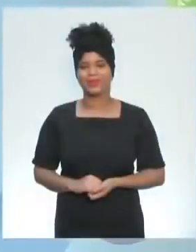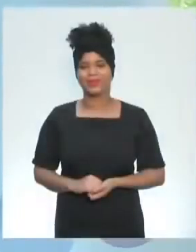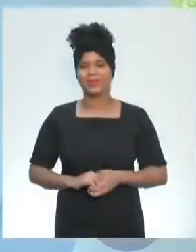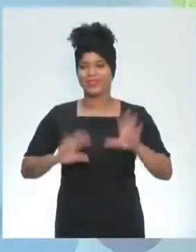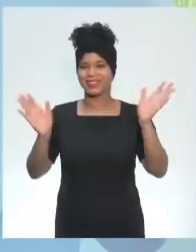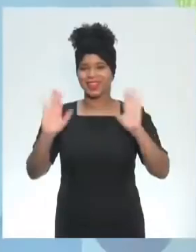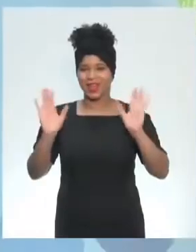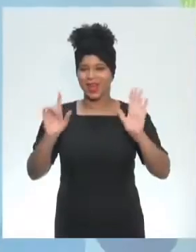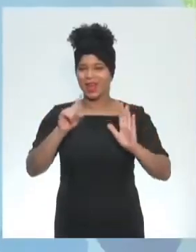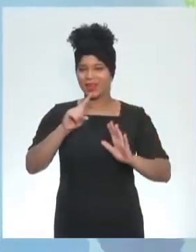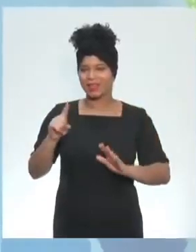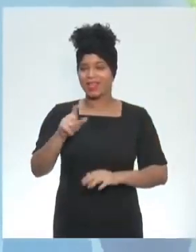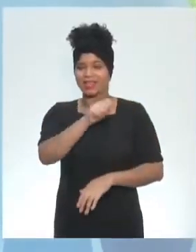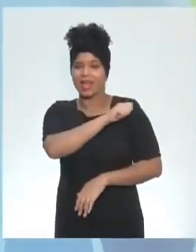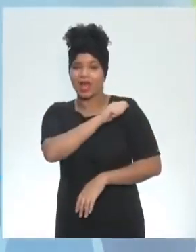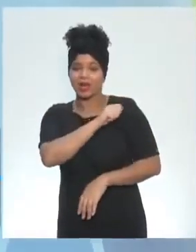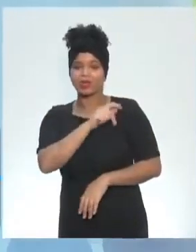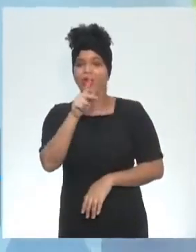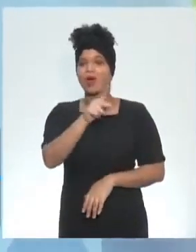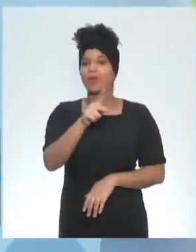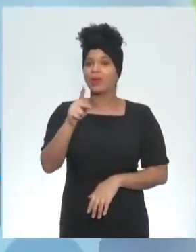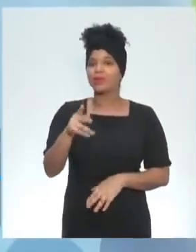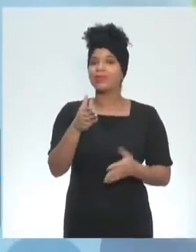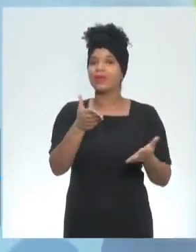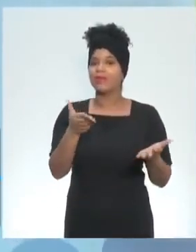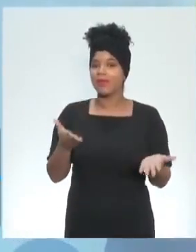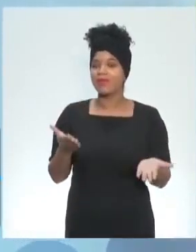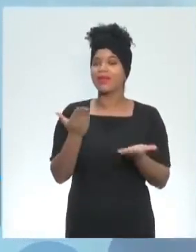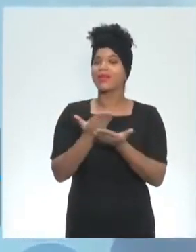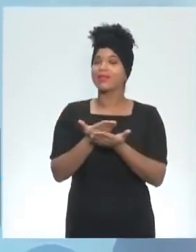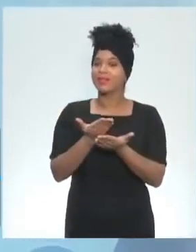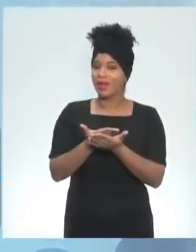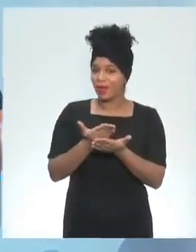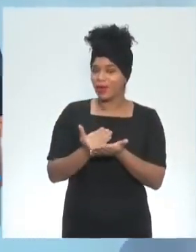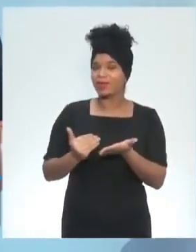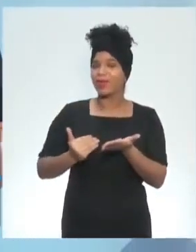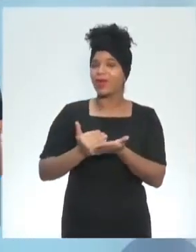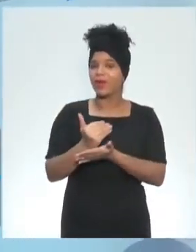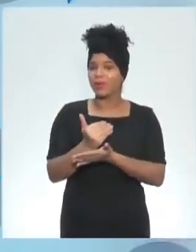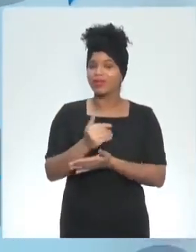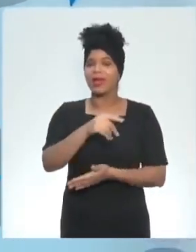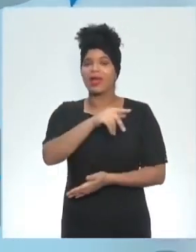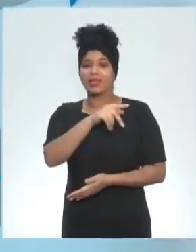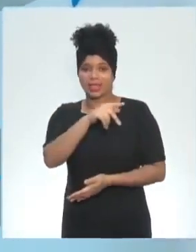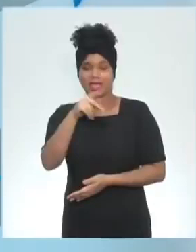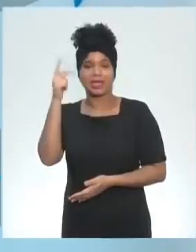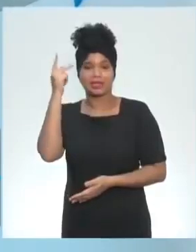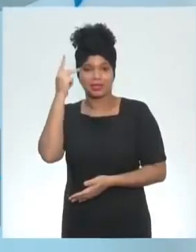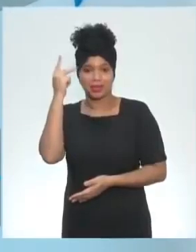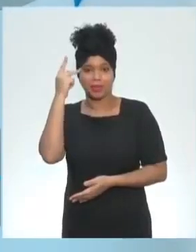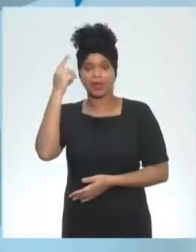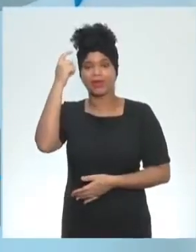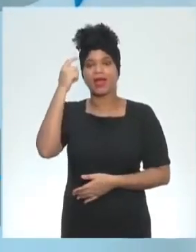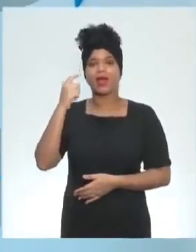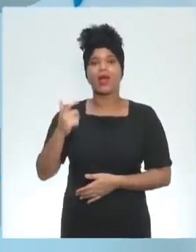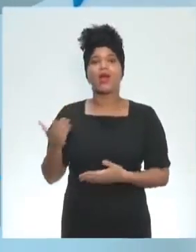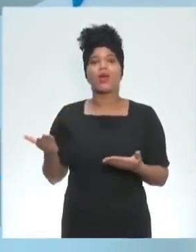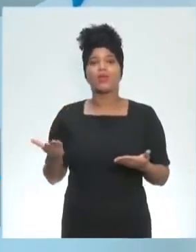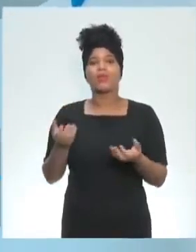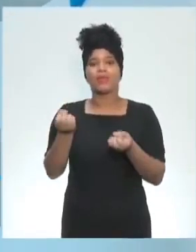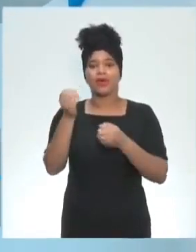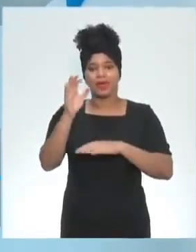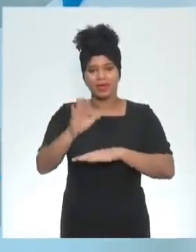hello students and teachers of the first great for tarde em São Paulo e sou grato não